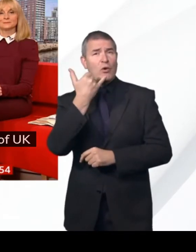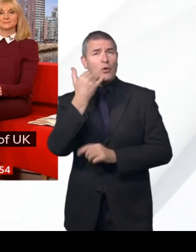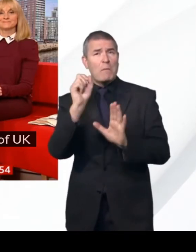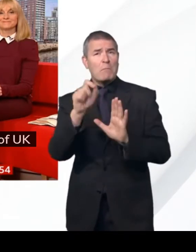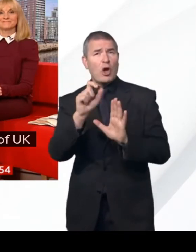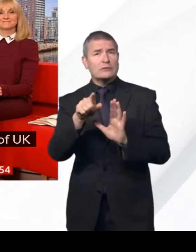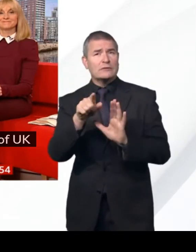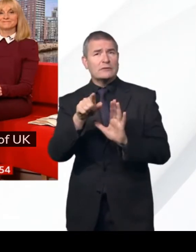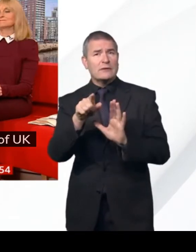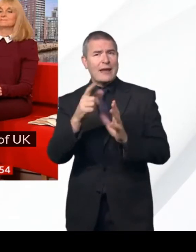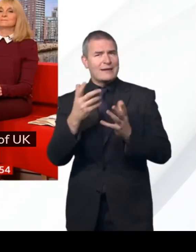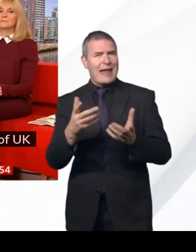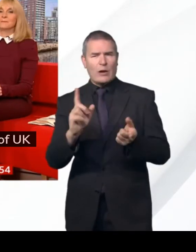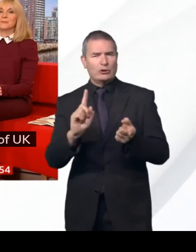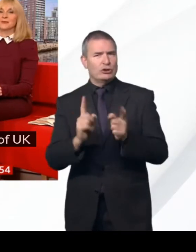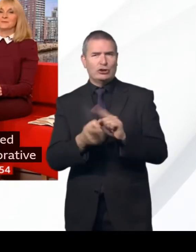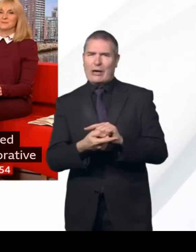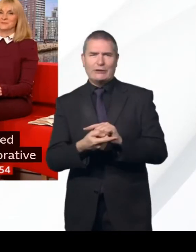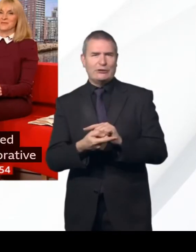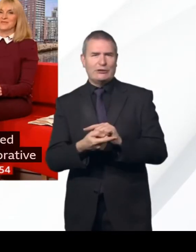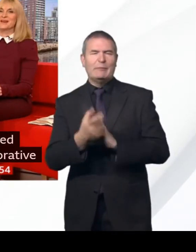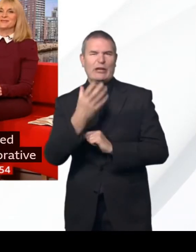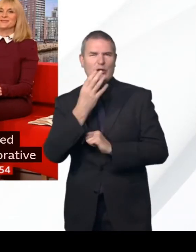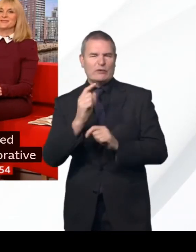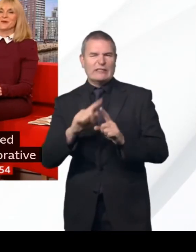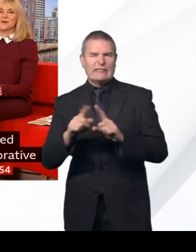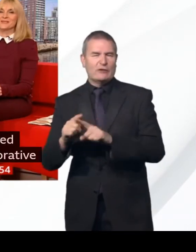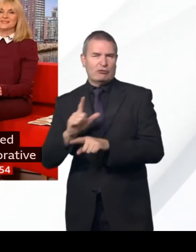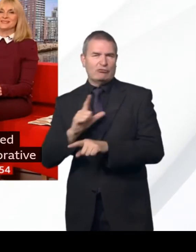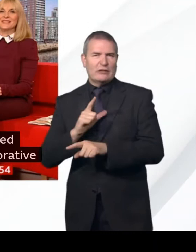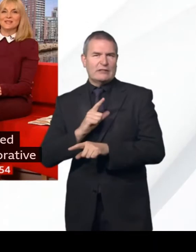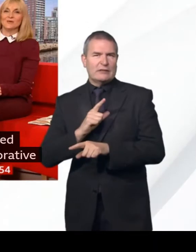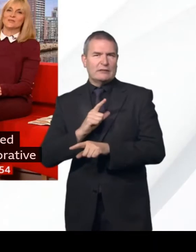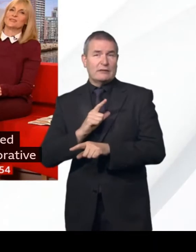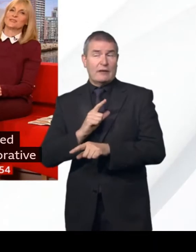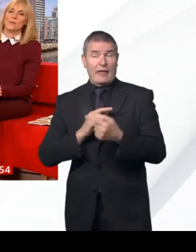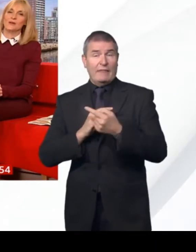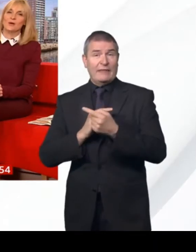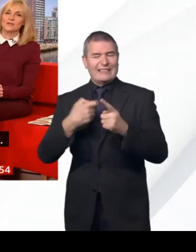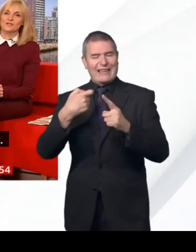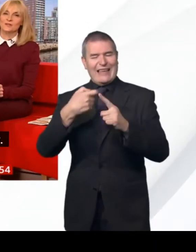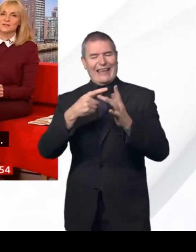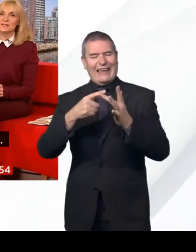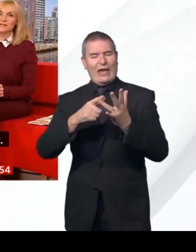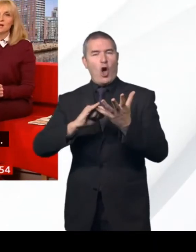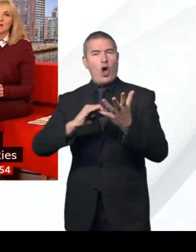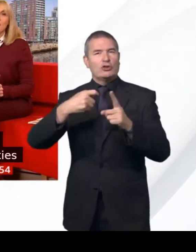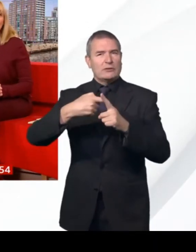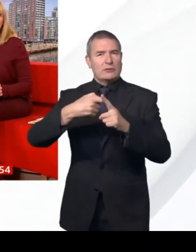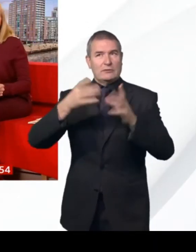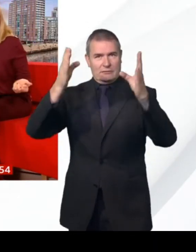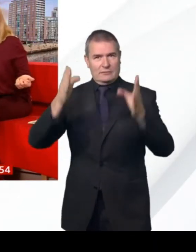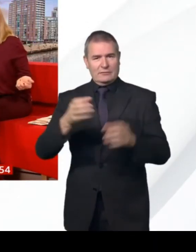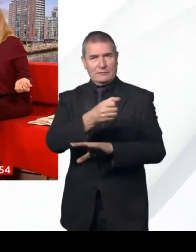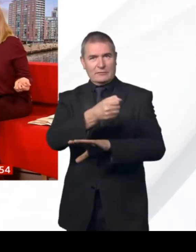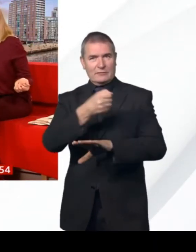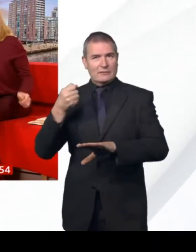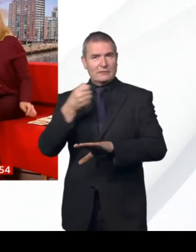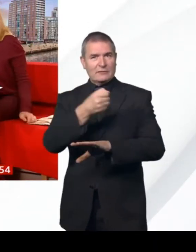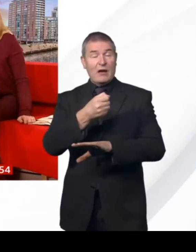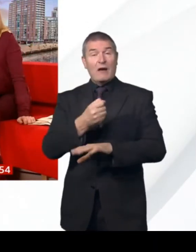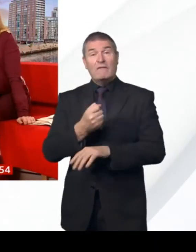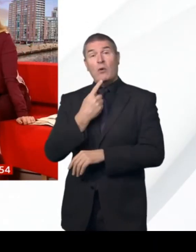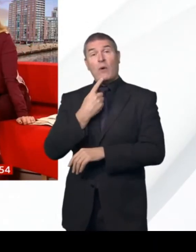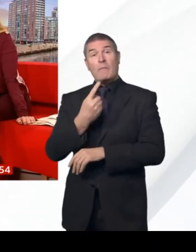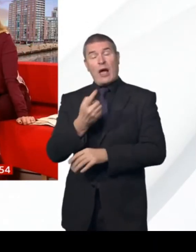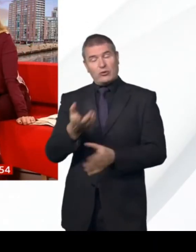than operational, until now. Thousands of these kiosks are being offered to communities for just £1 to be used